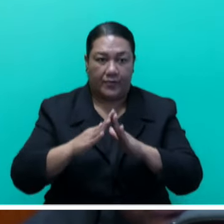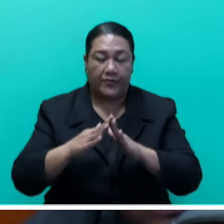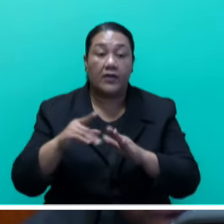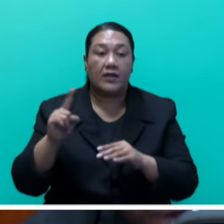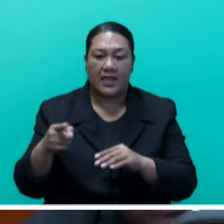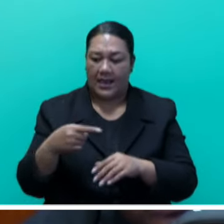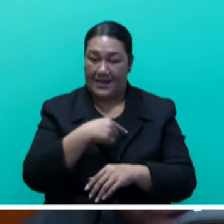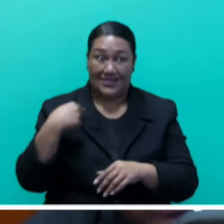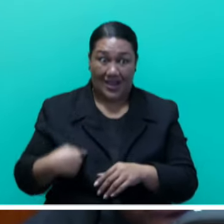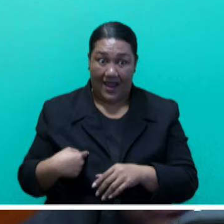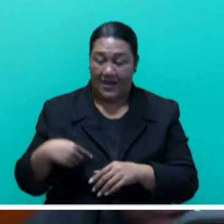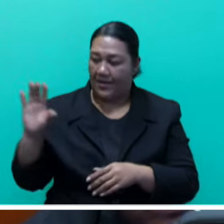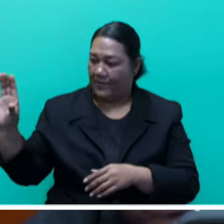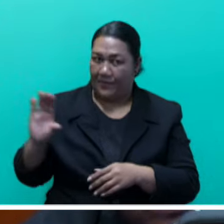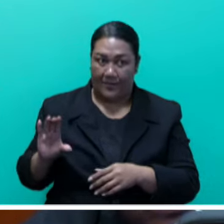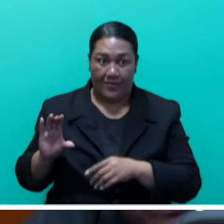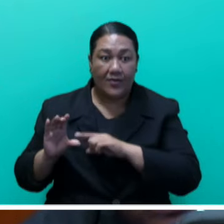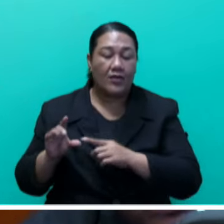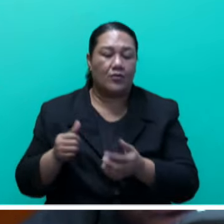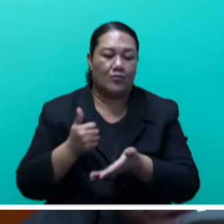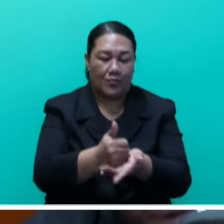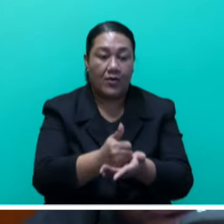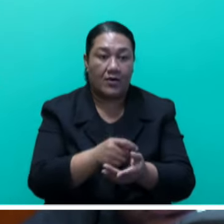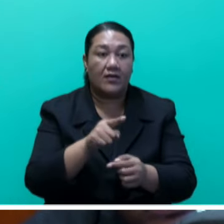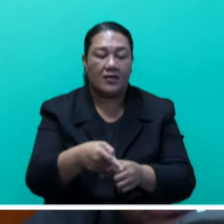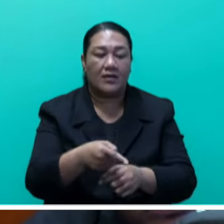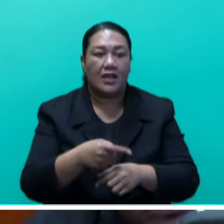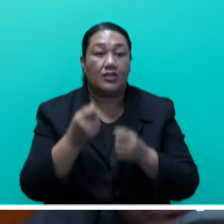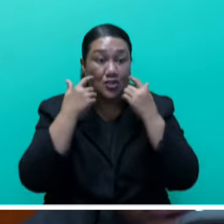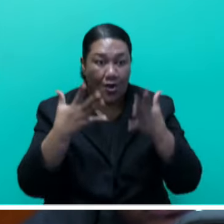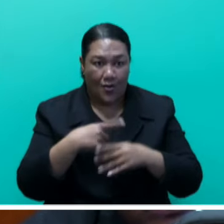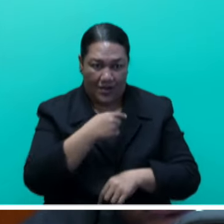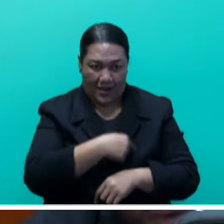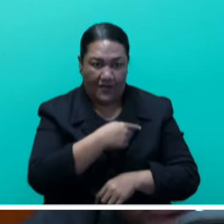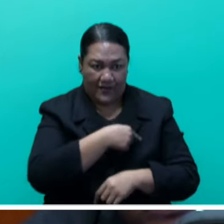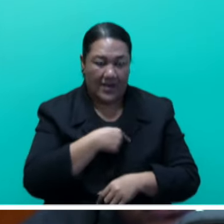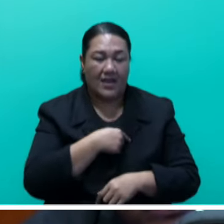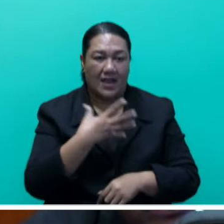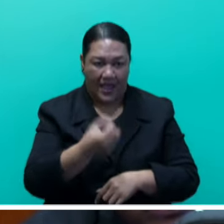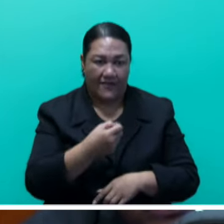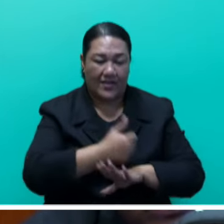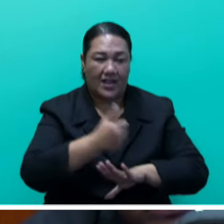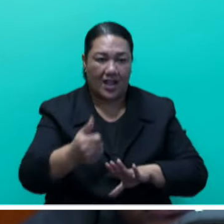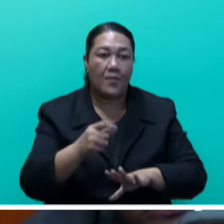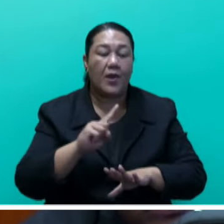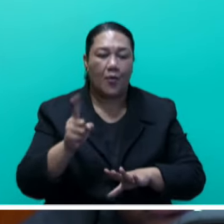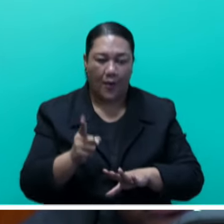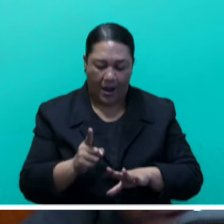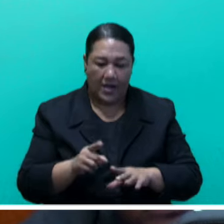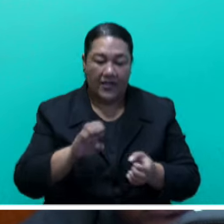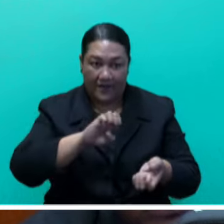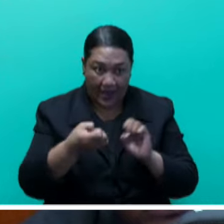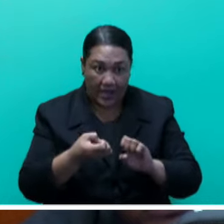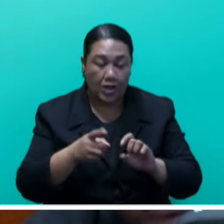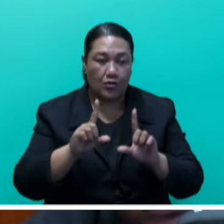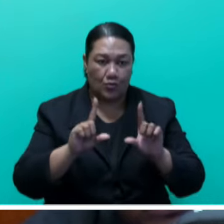fund the program component shows the confidence in our government in efforts to effectively tackle the drug and